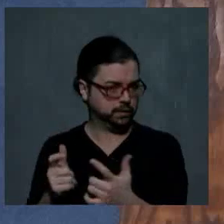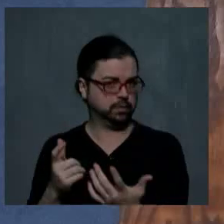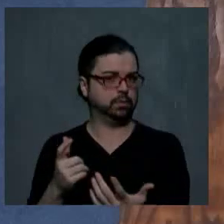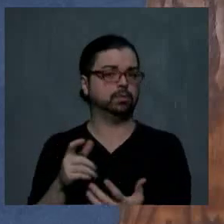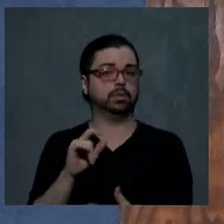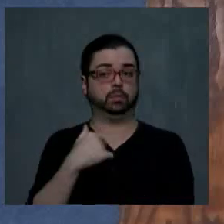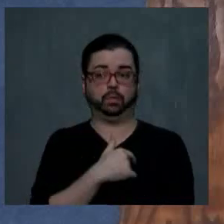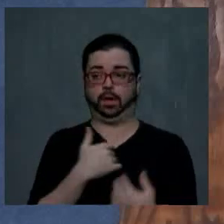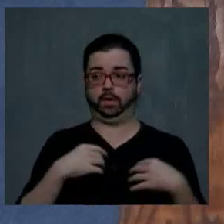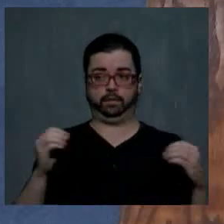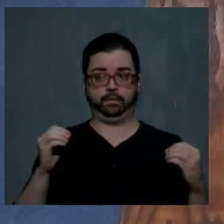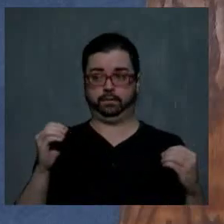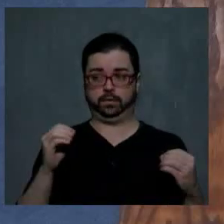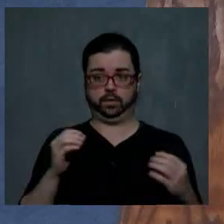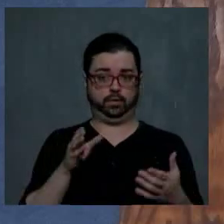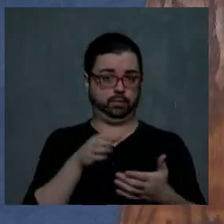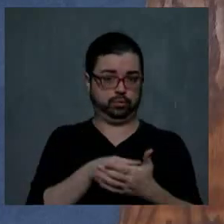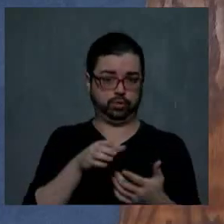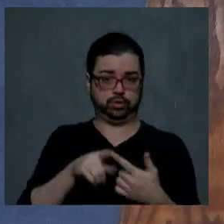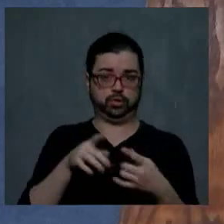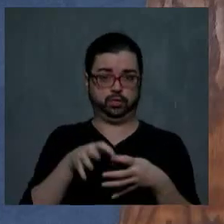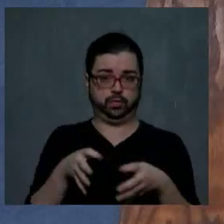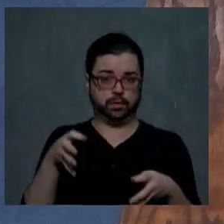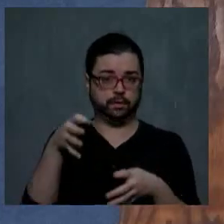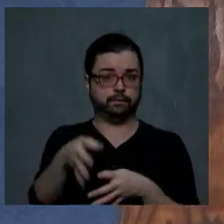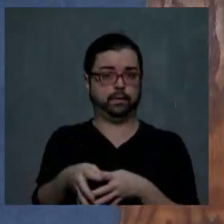if everybody thinks that that's appropriate.